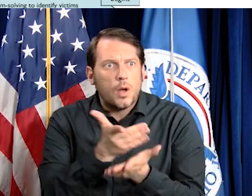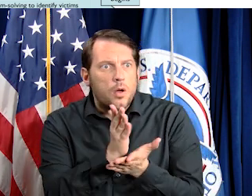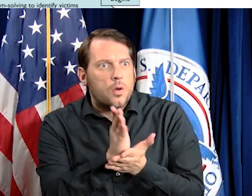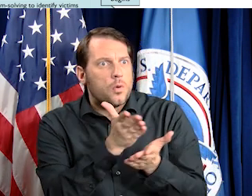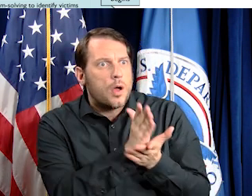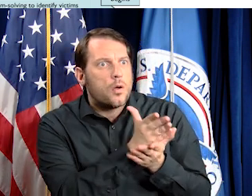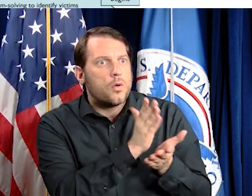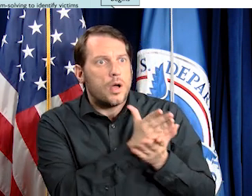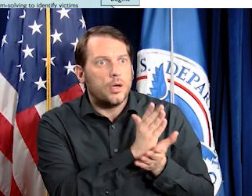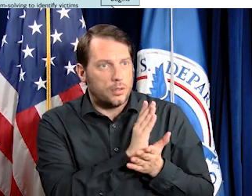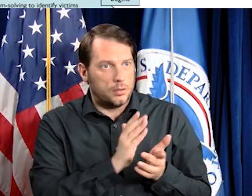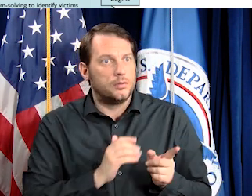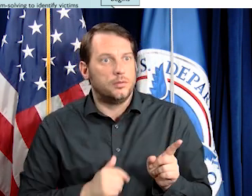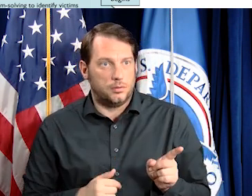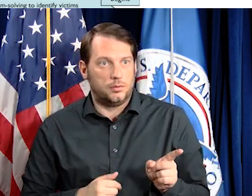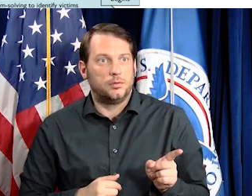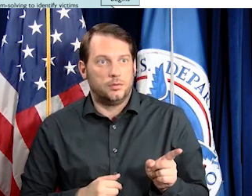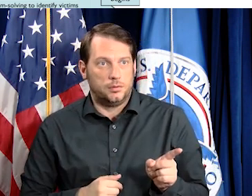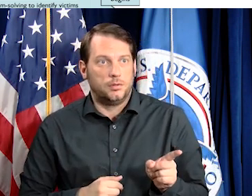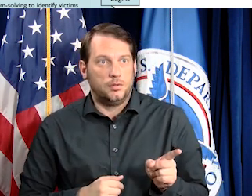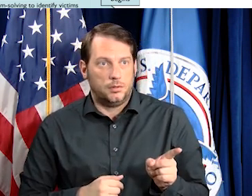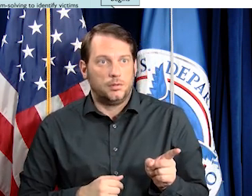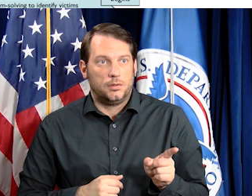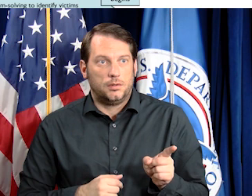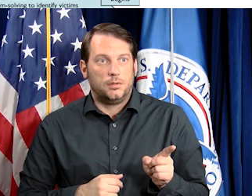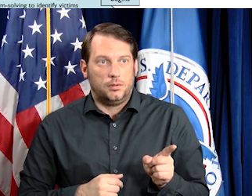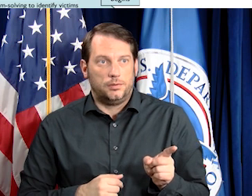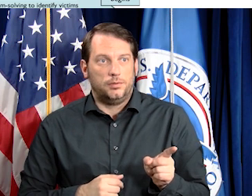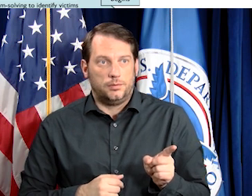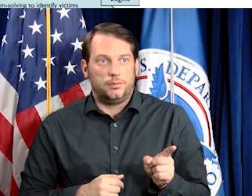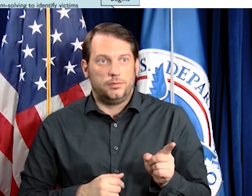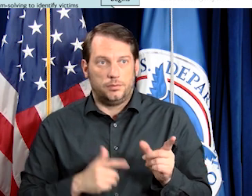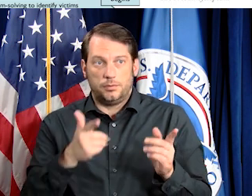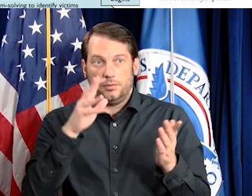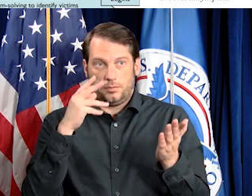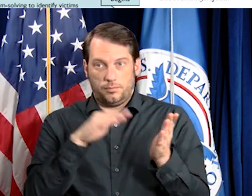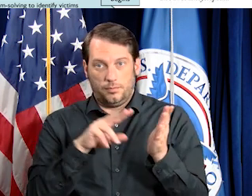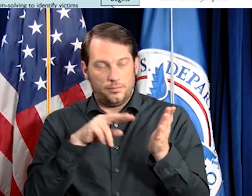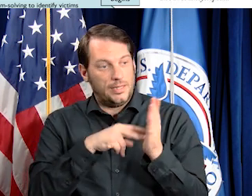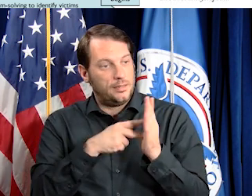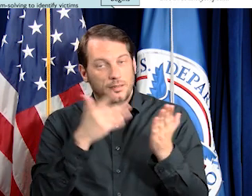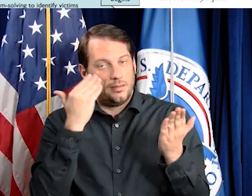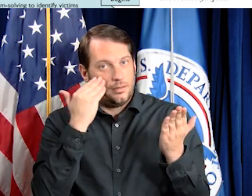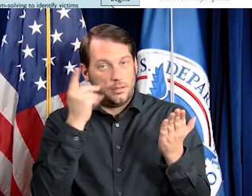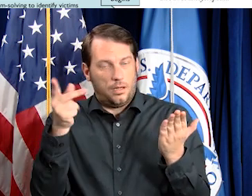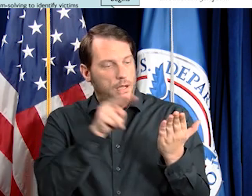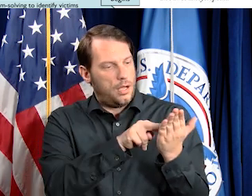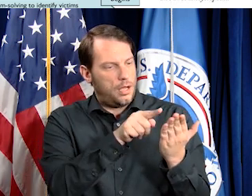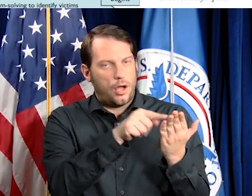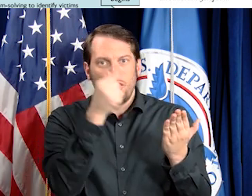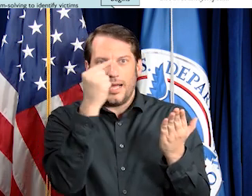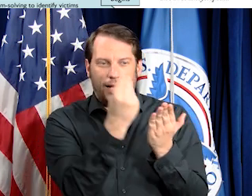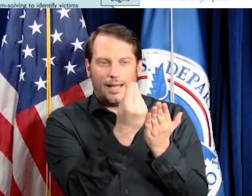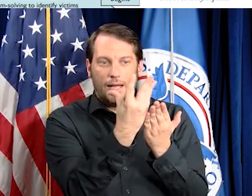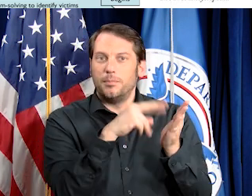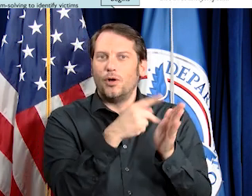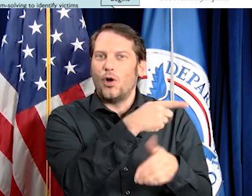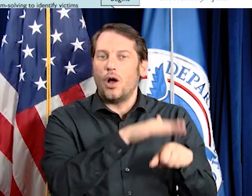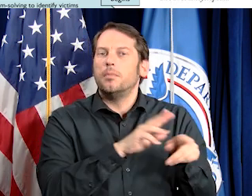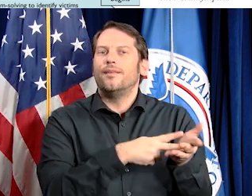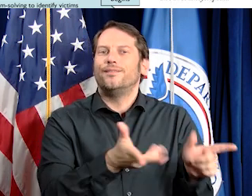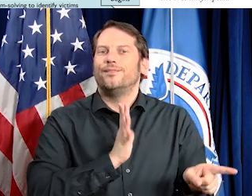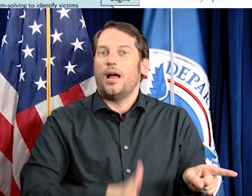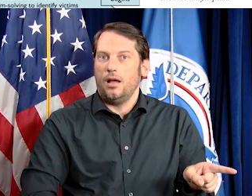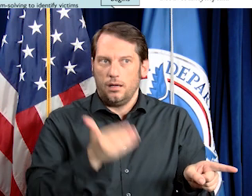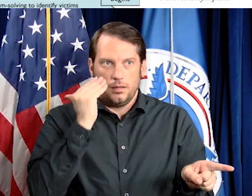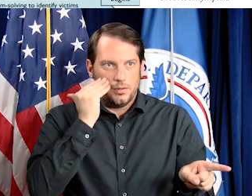didn't have to post anything, but if their sign was on or not idle. Also, Wikipedia was used in terms of updating the Virginia